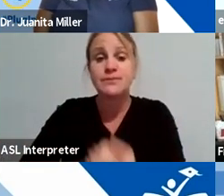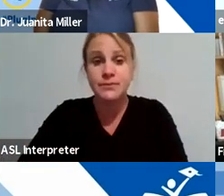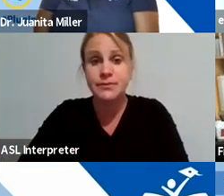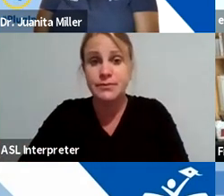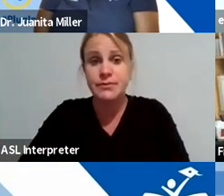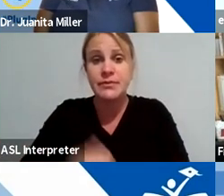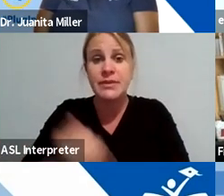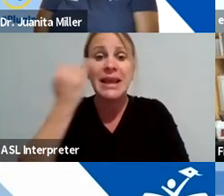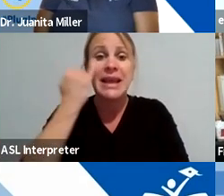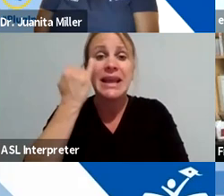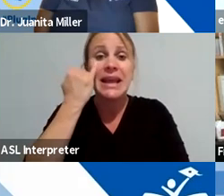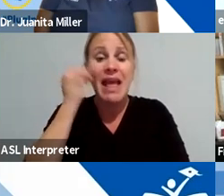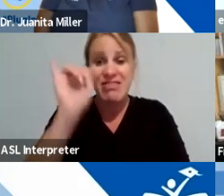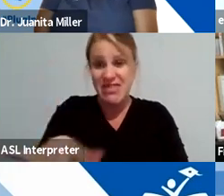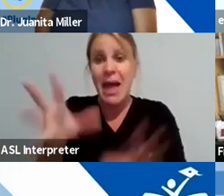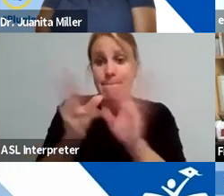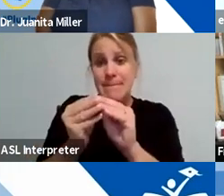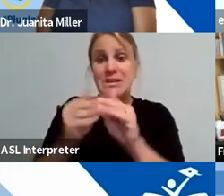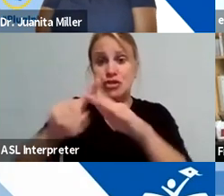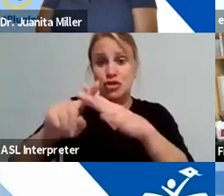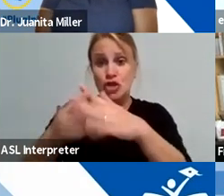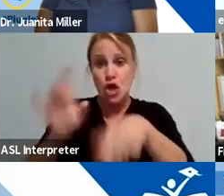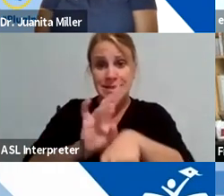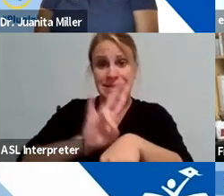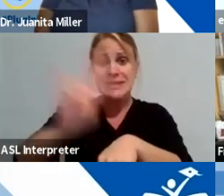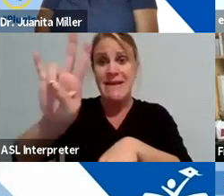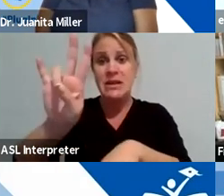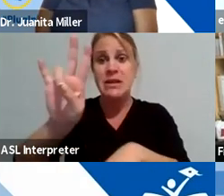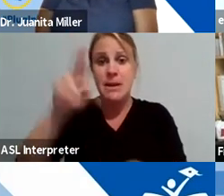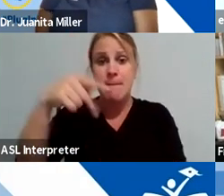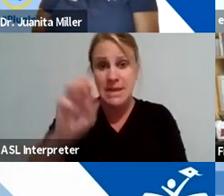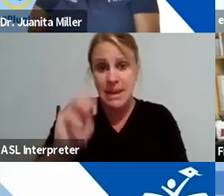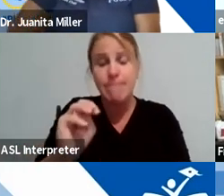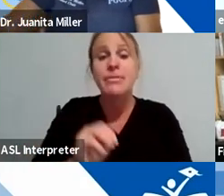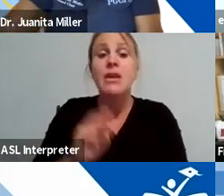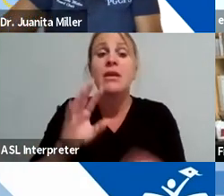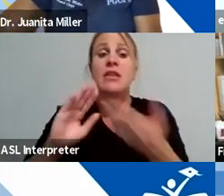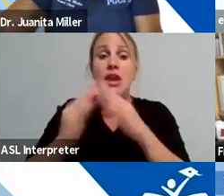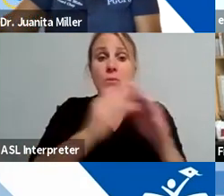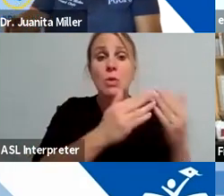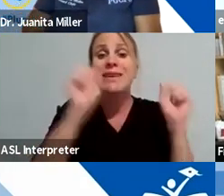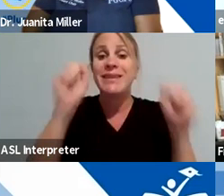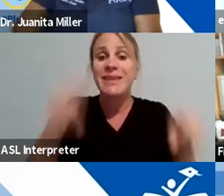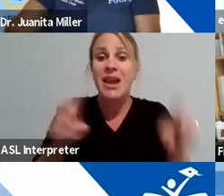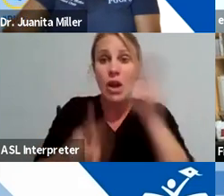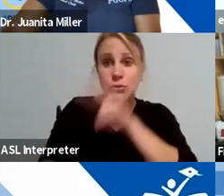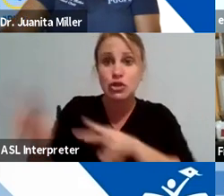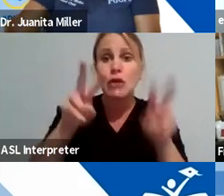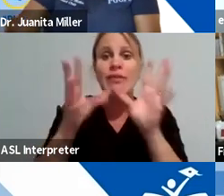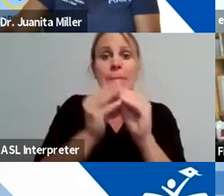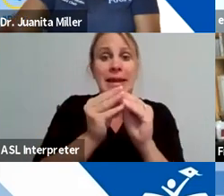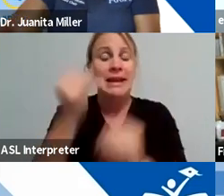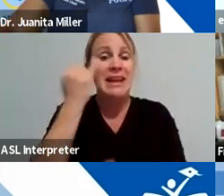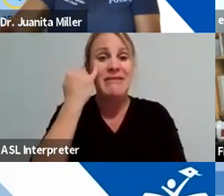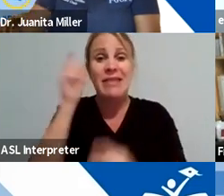That meeting will begin at 7 p.m. The community may observe this meeting. For those who are not able to observe now, this and